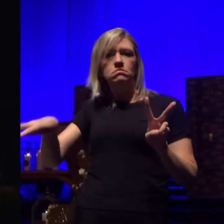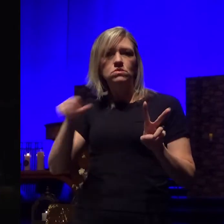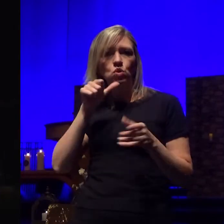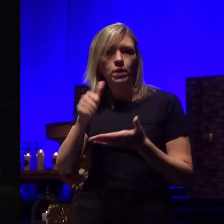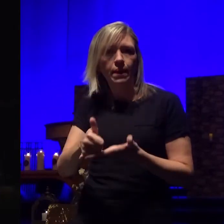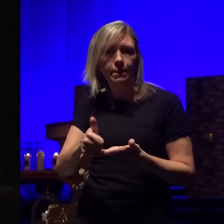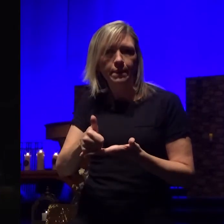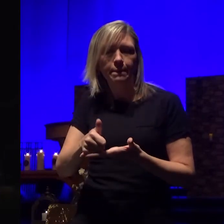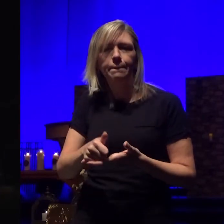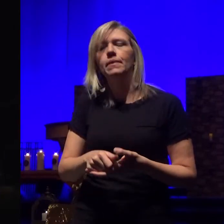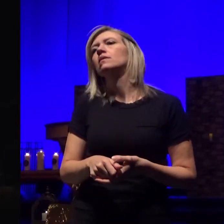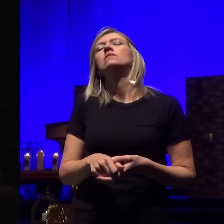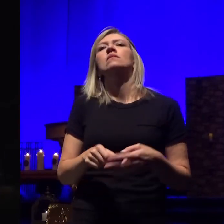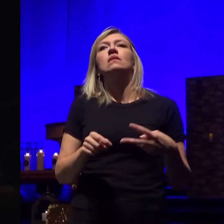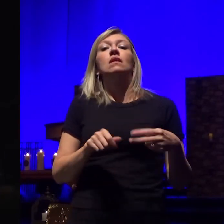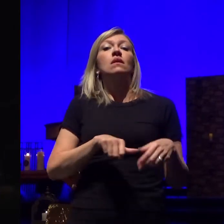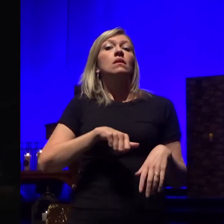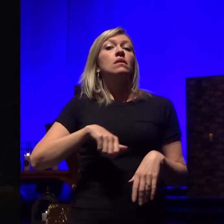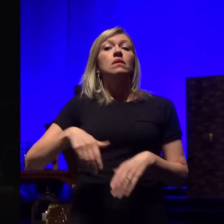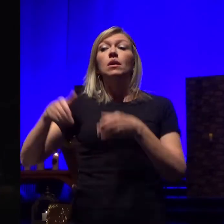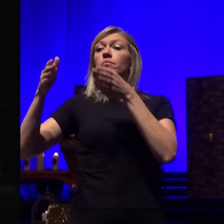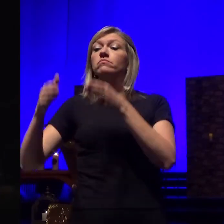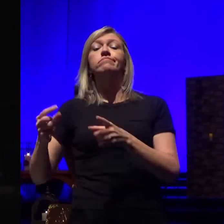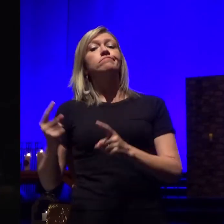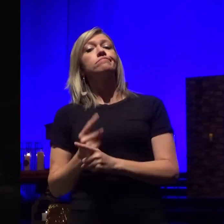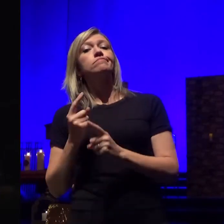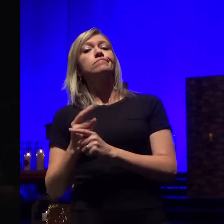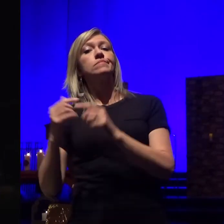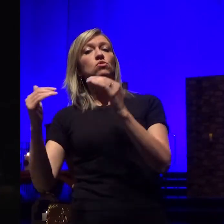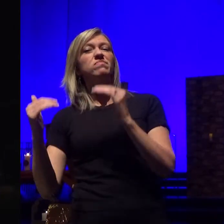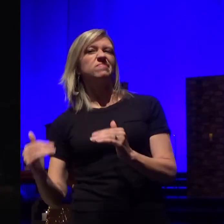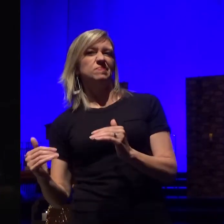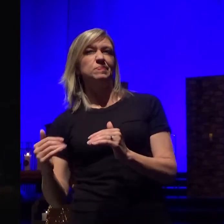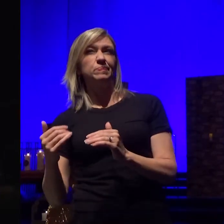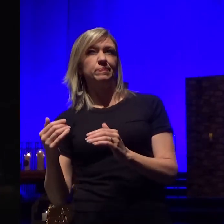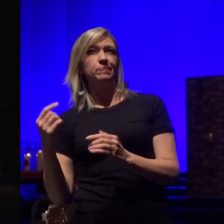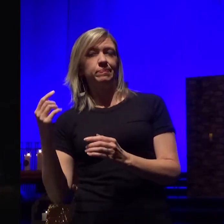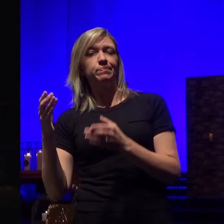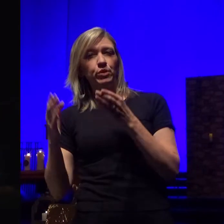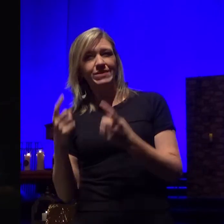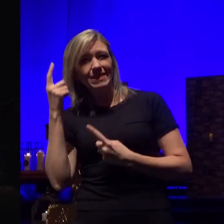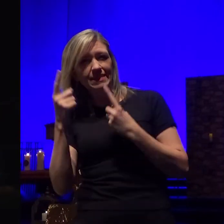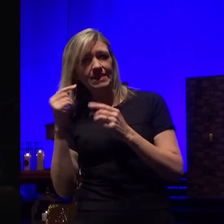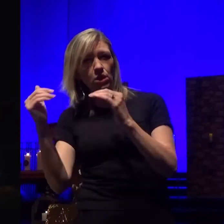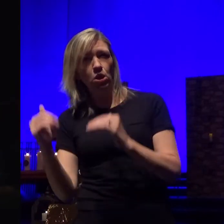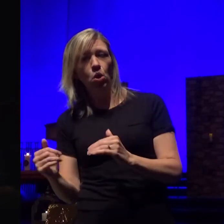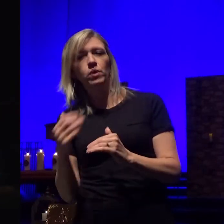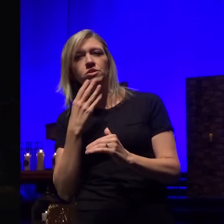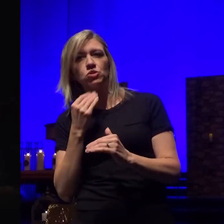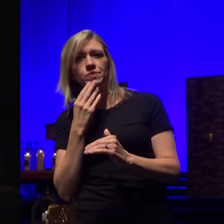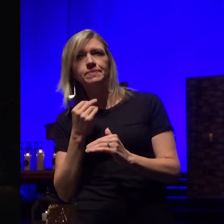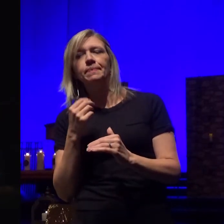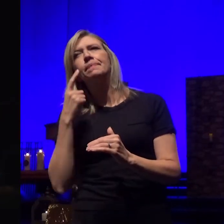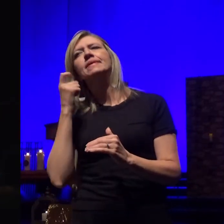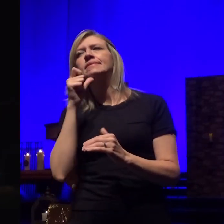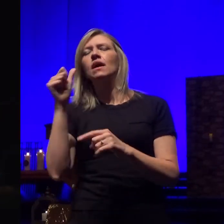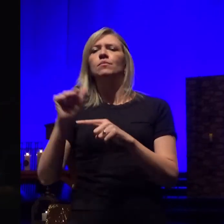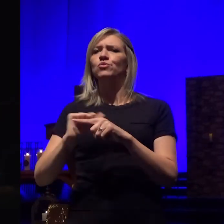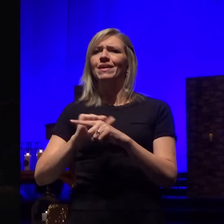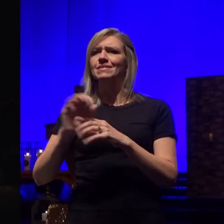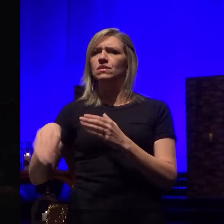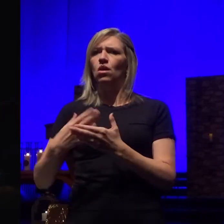thing. Then a Samaritan, someone who was considered a lower caste in Judaism because they didn't practice all of the